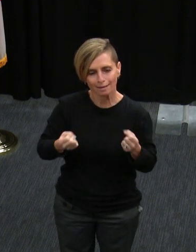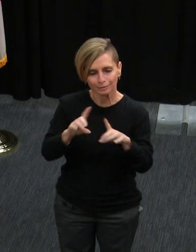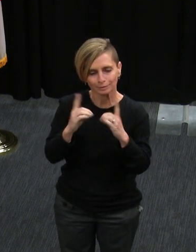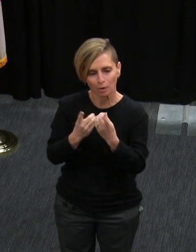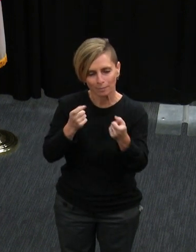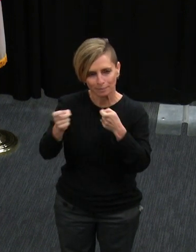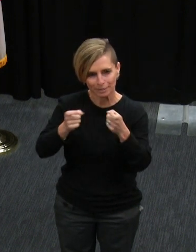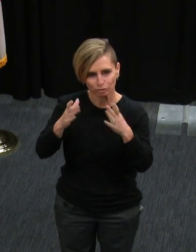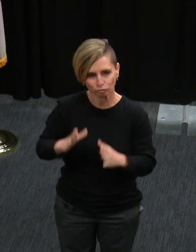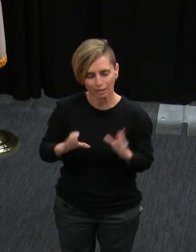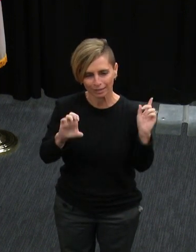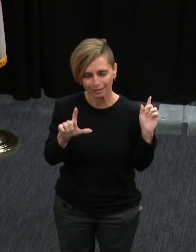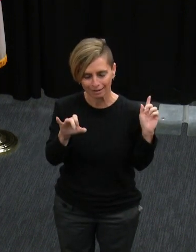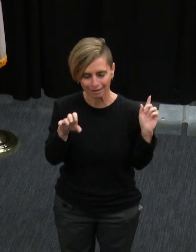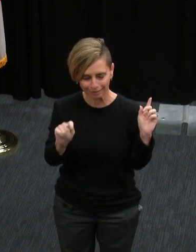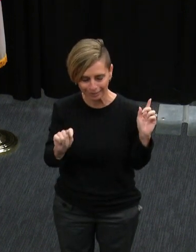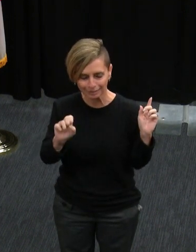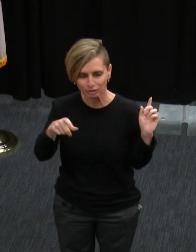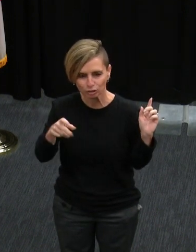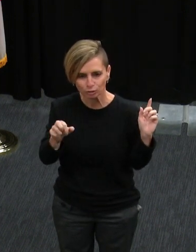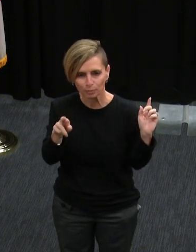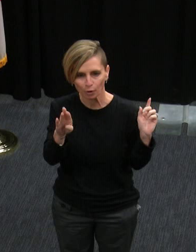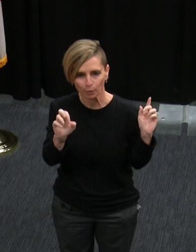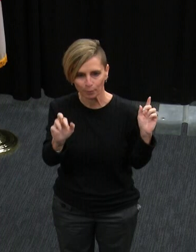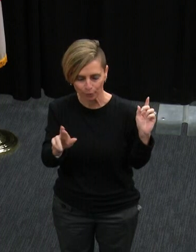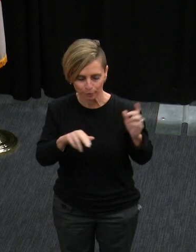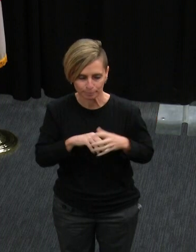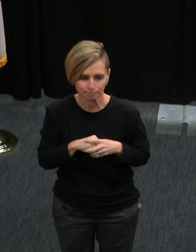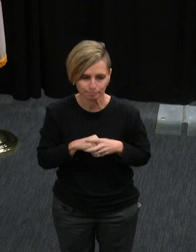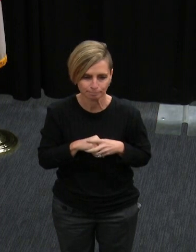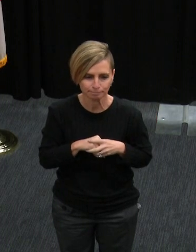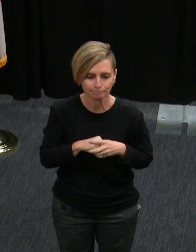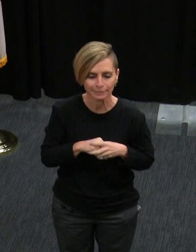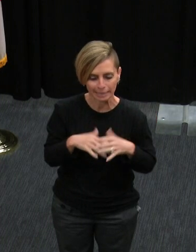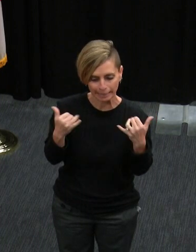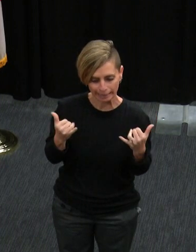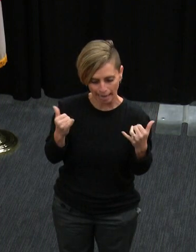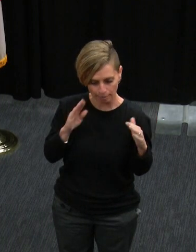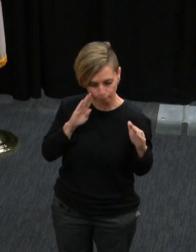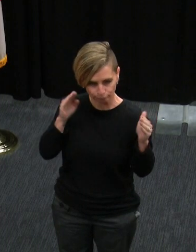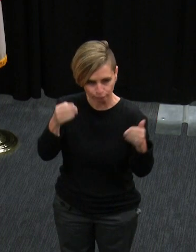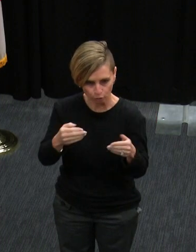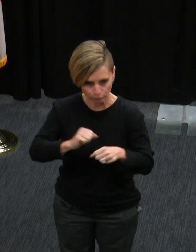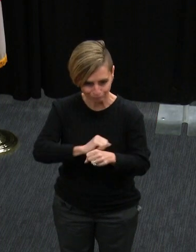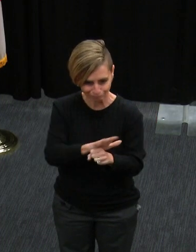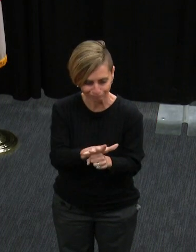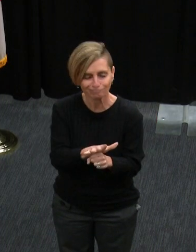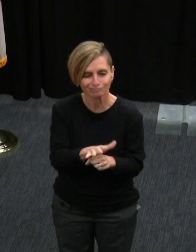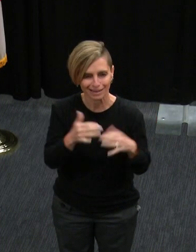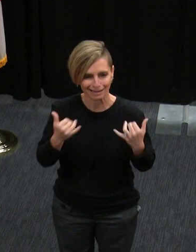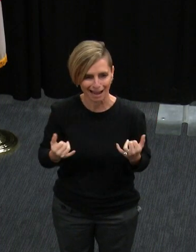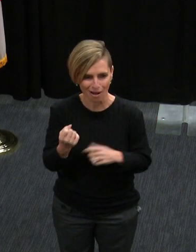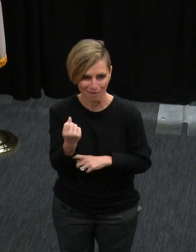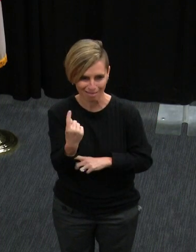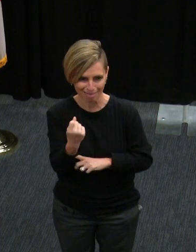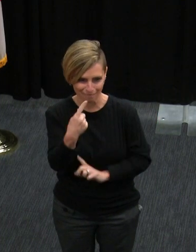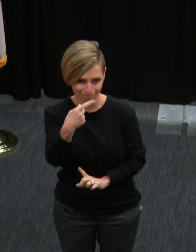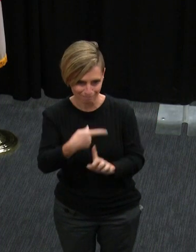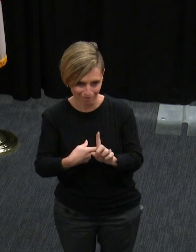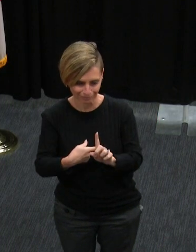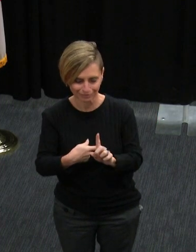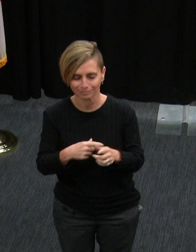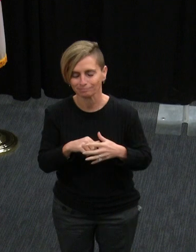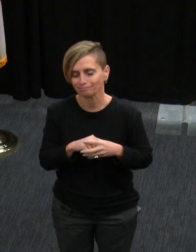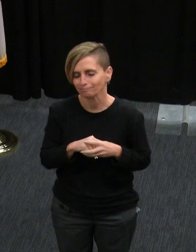Administrator. In terms of the pandemic, we're in month 11, and unfortunately,